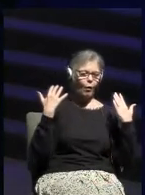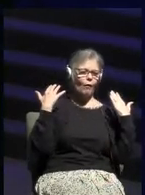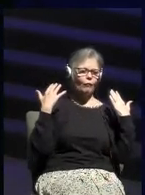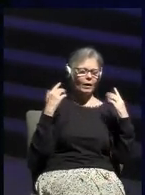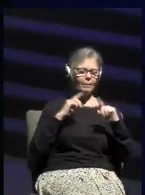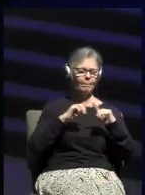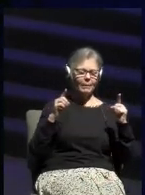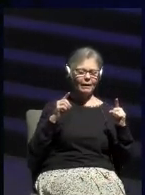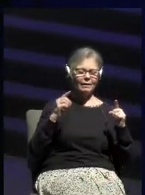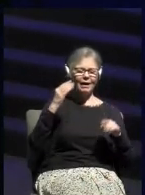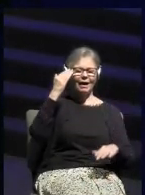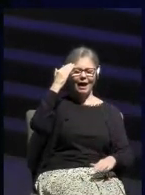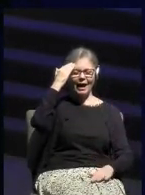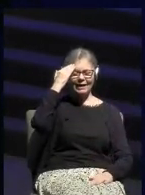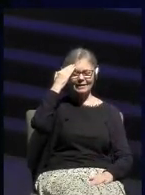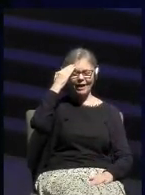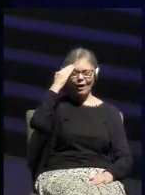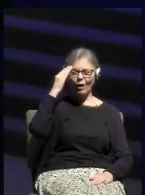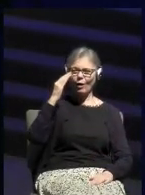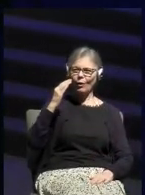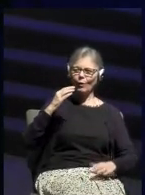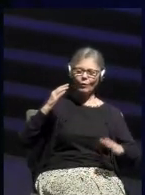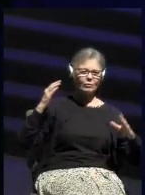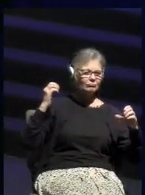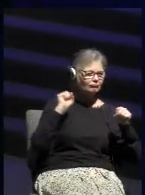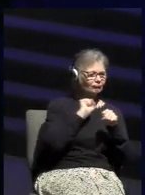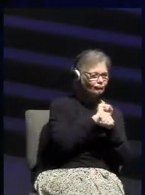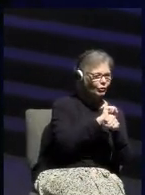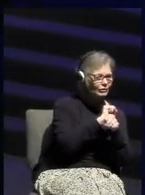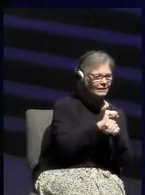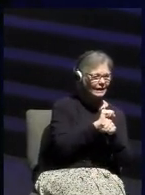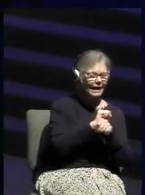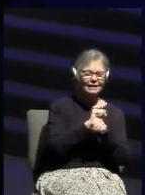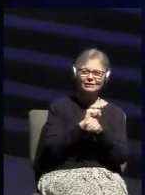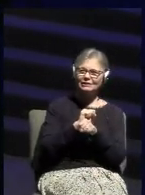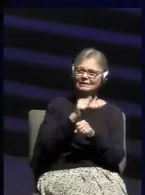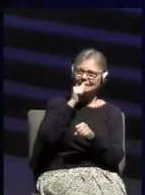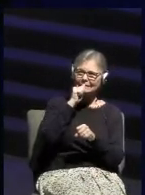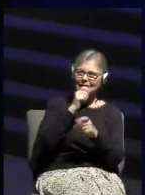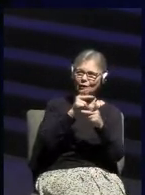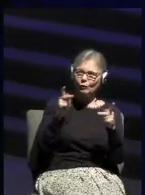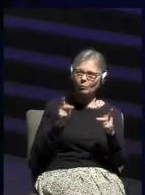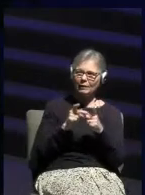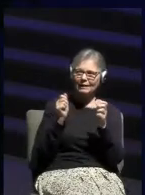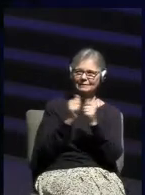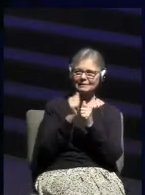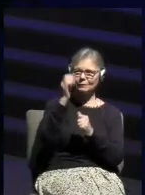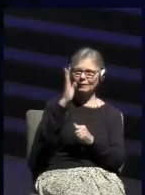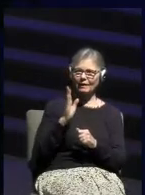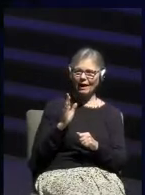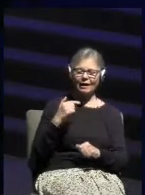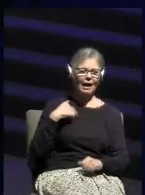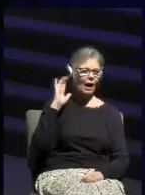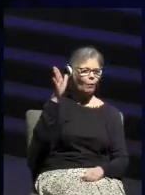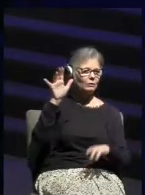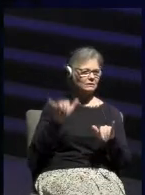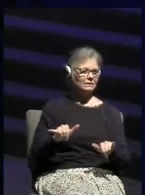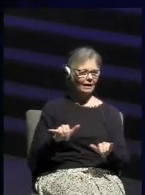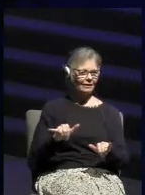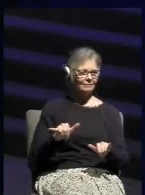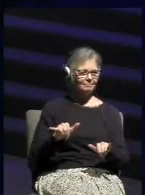I'm in the shelter and the refuge of the secret place.